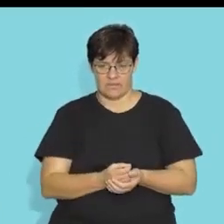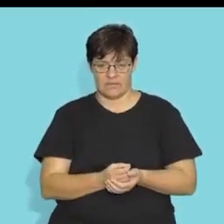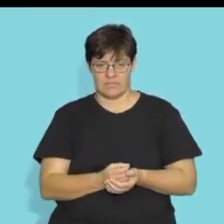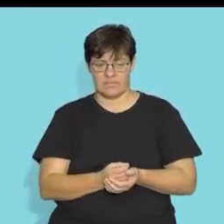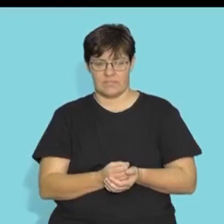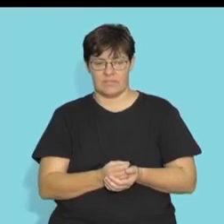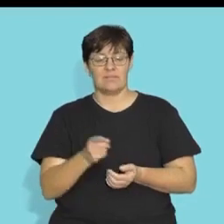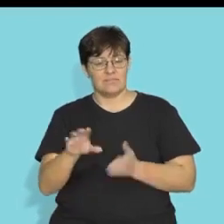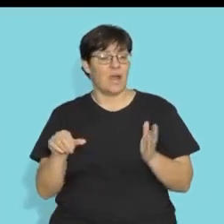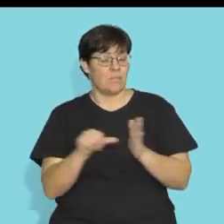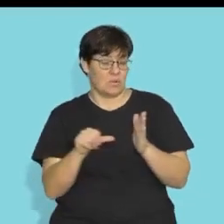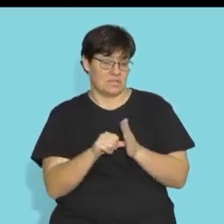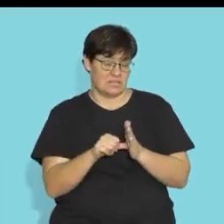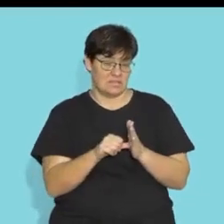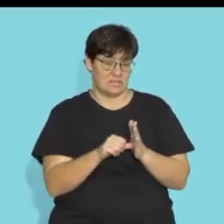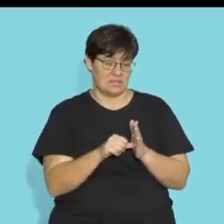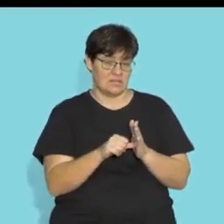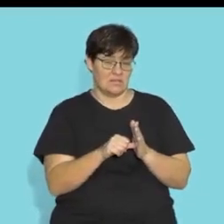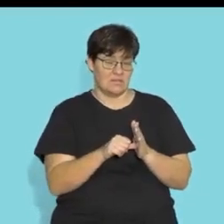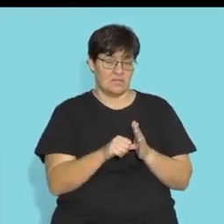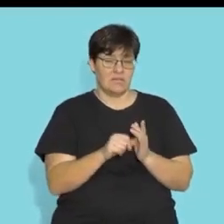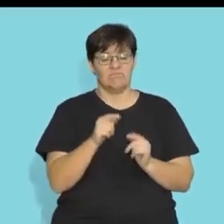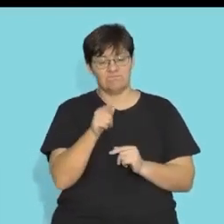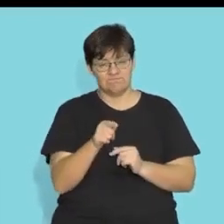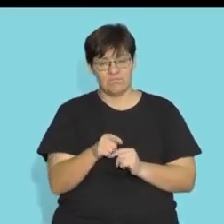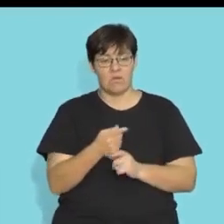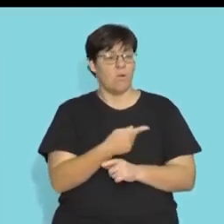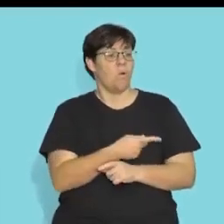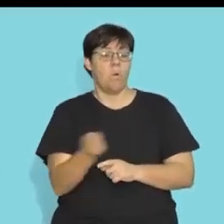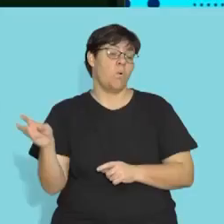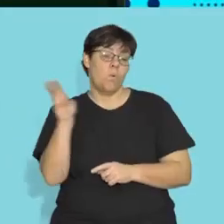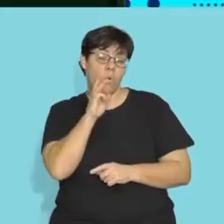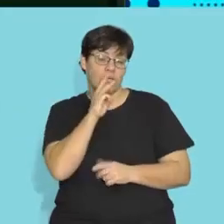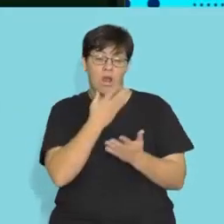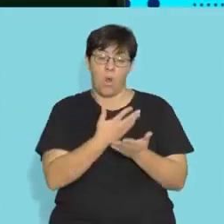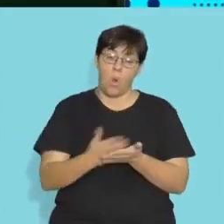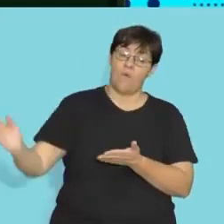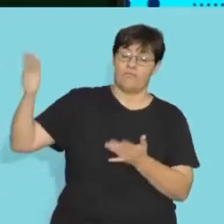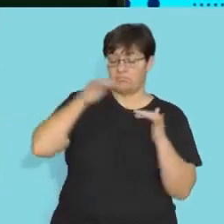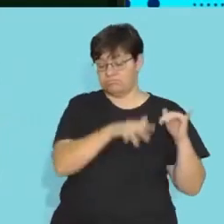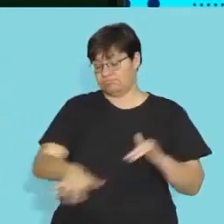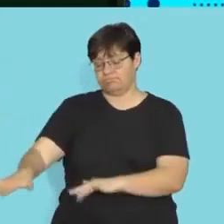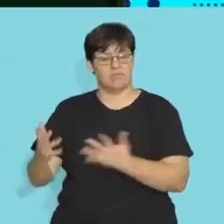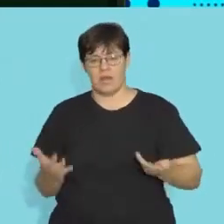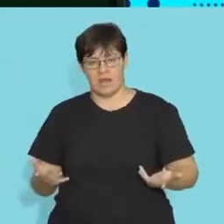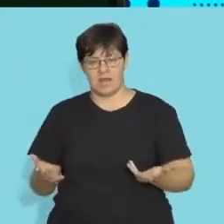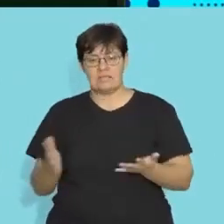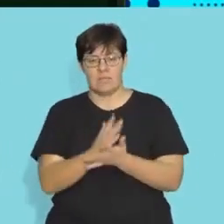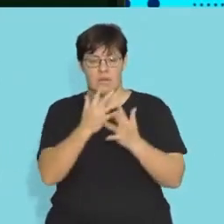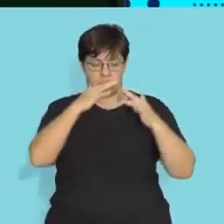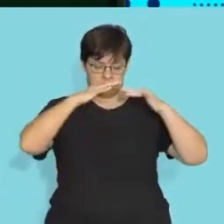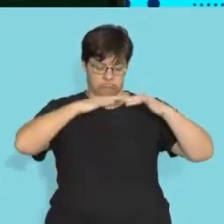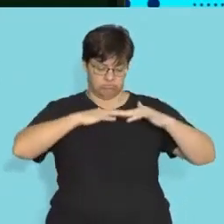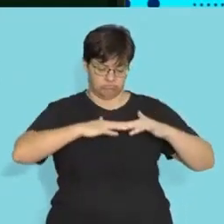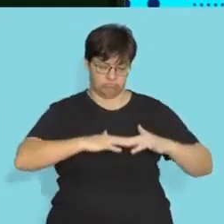earth. And this is an important part of our landscape in that not all of the water runs off. And so much of the